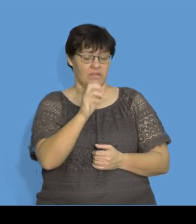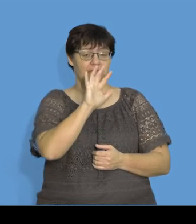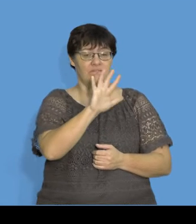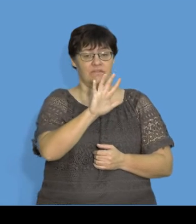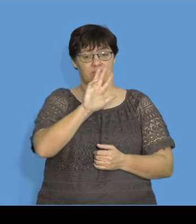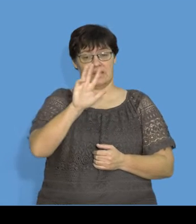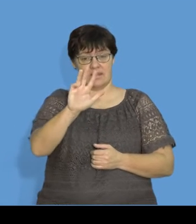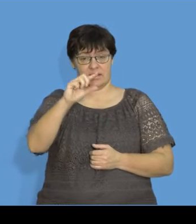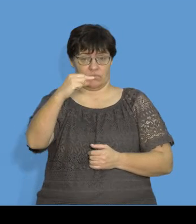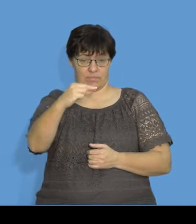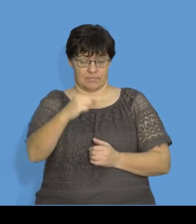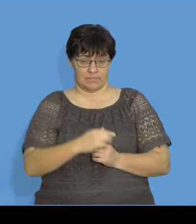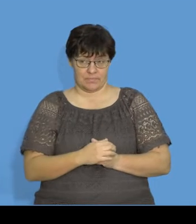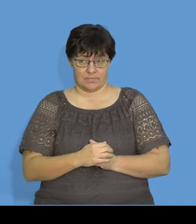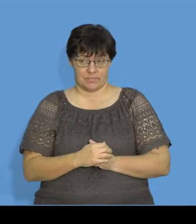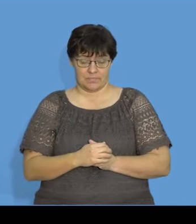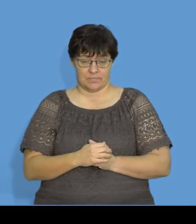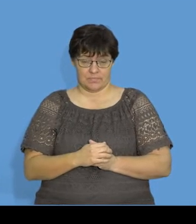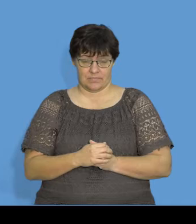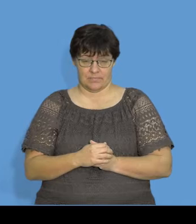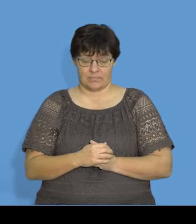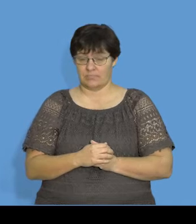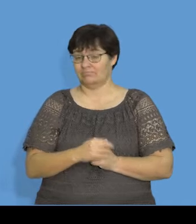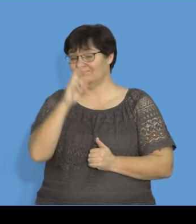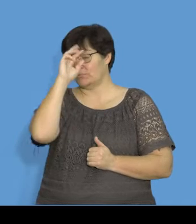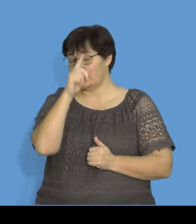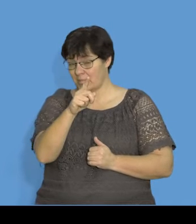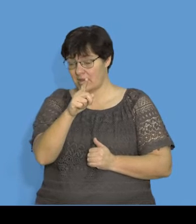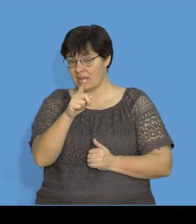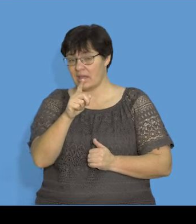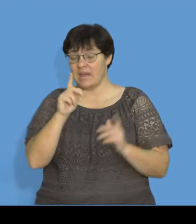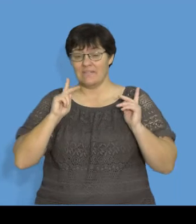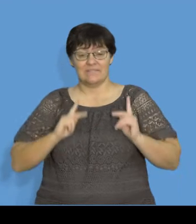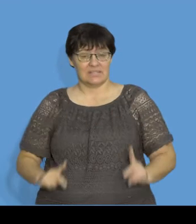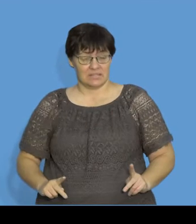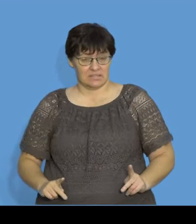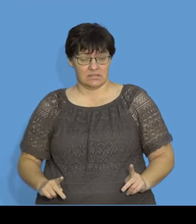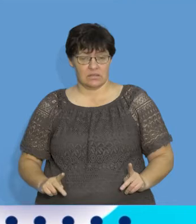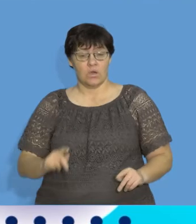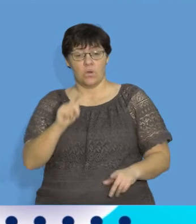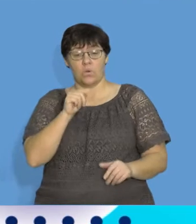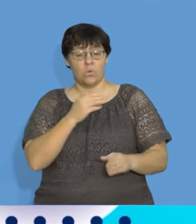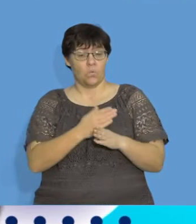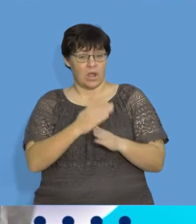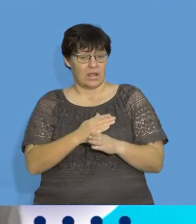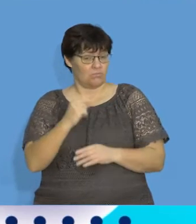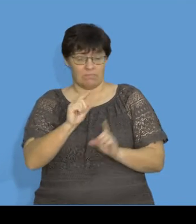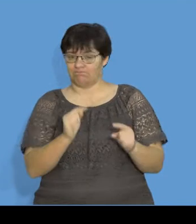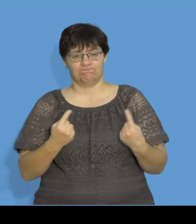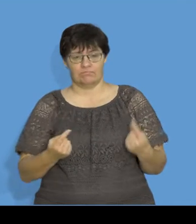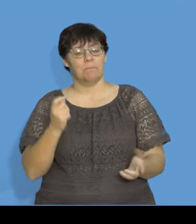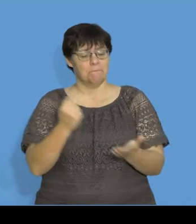59 grams. Remember, in physics, we can't work in grams. We have to work in